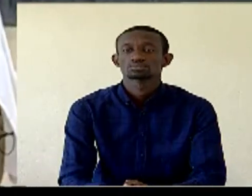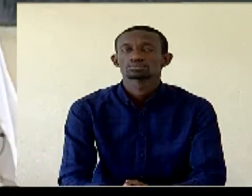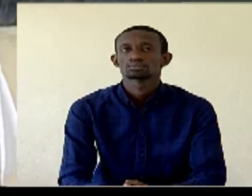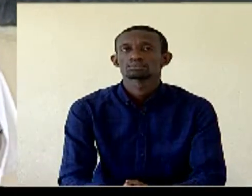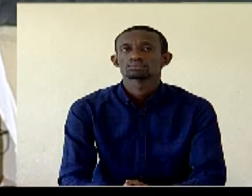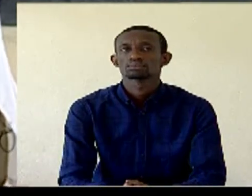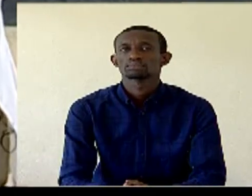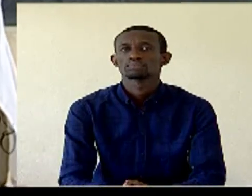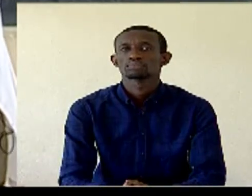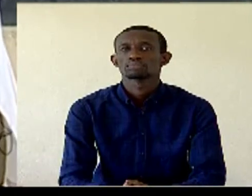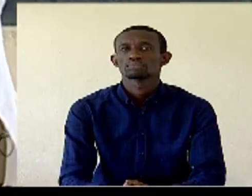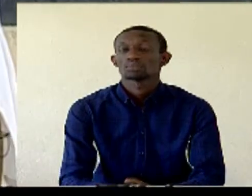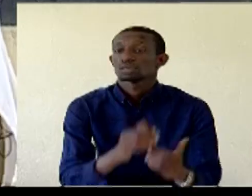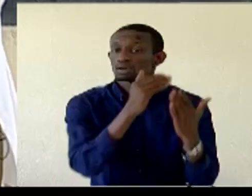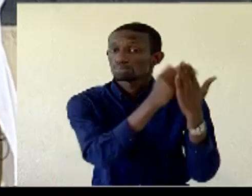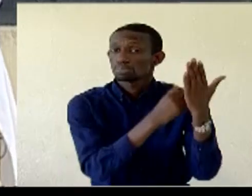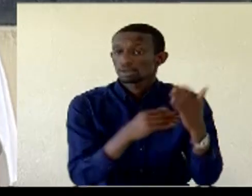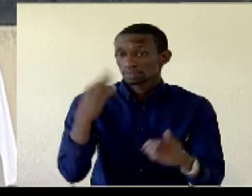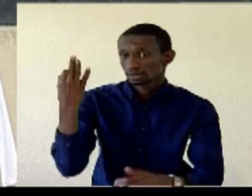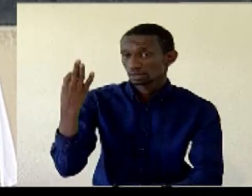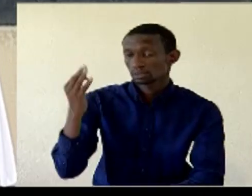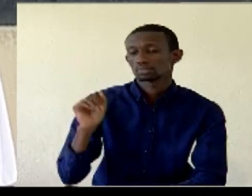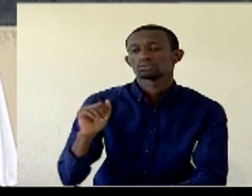tertiary amines,